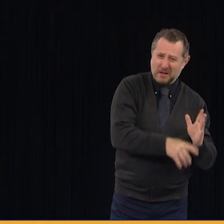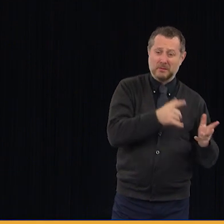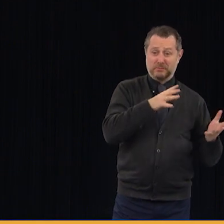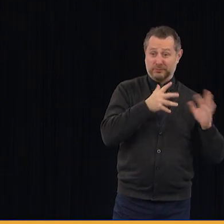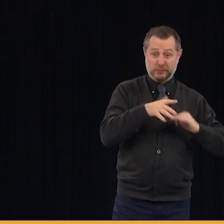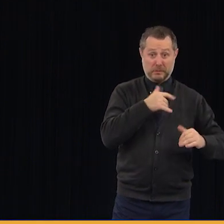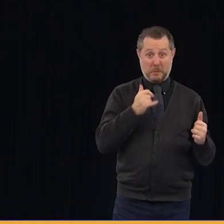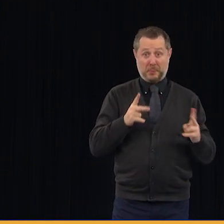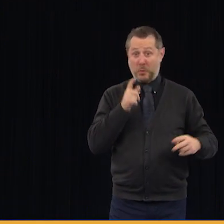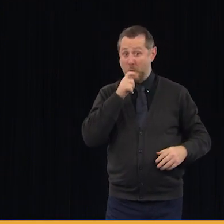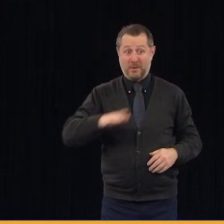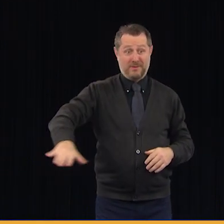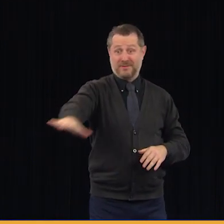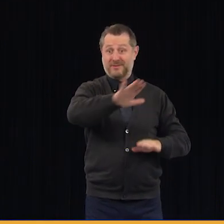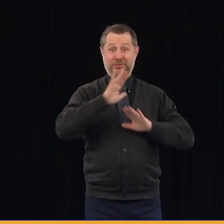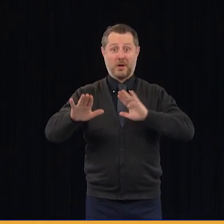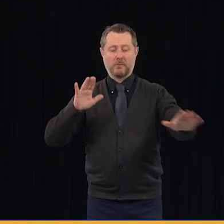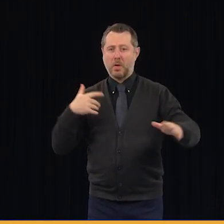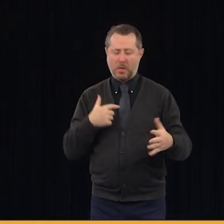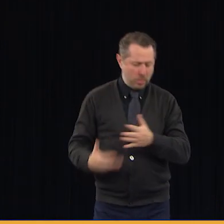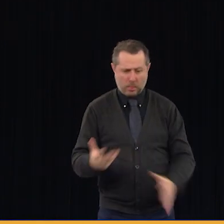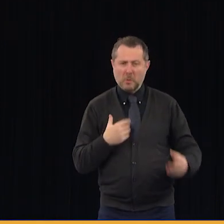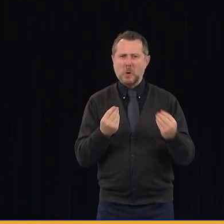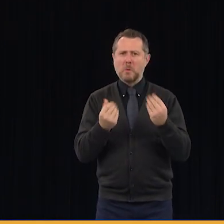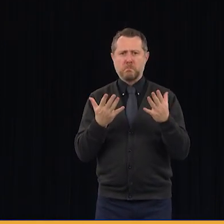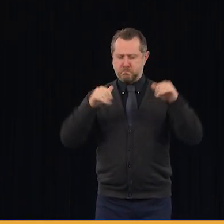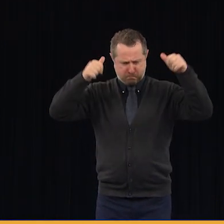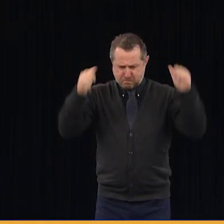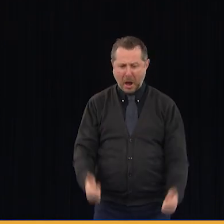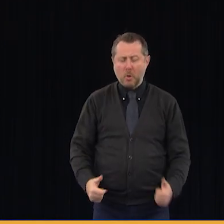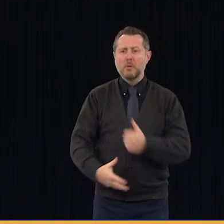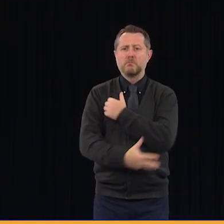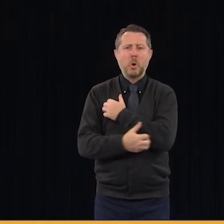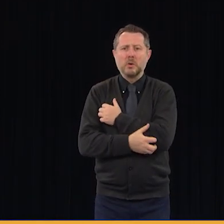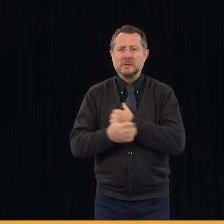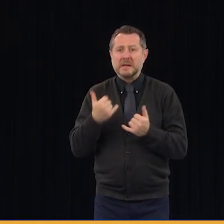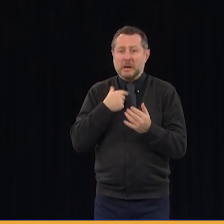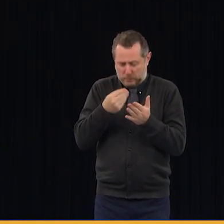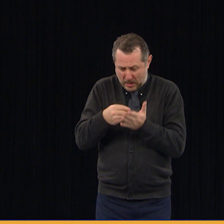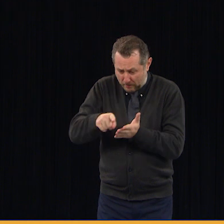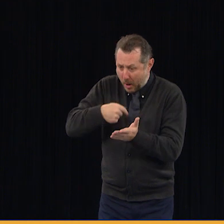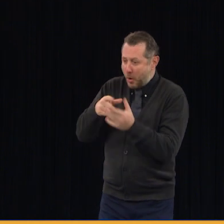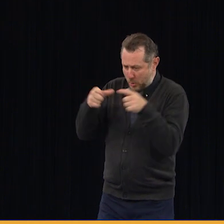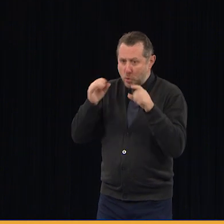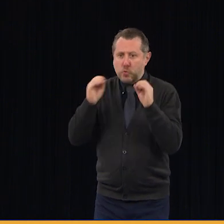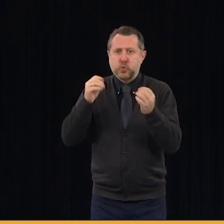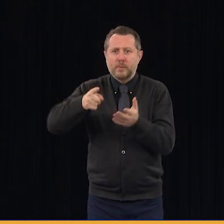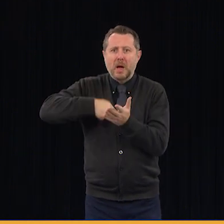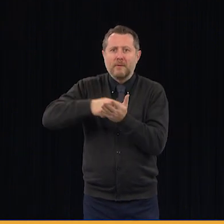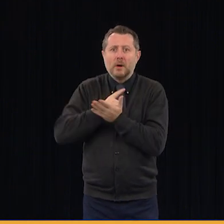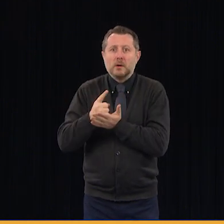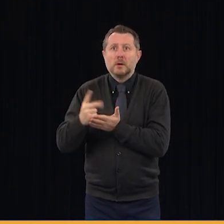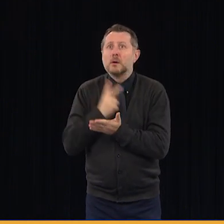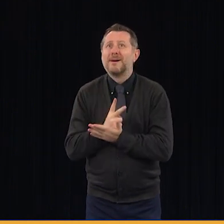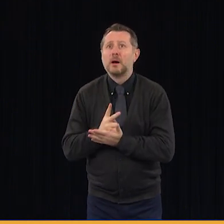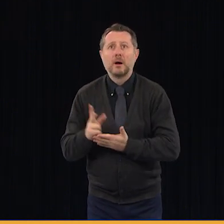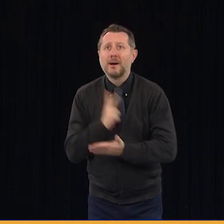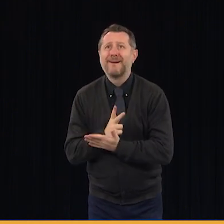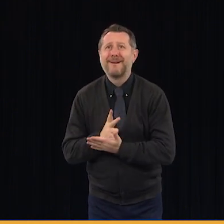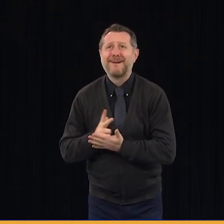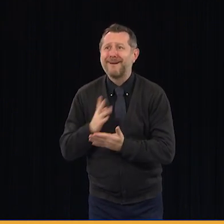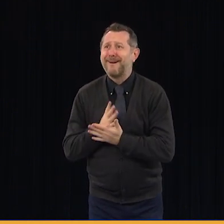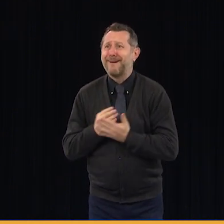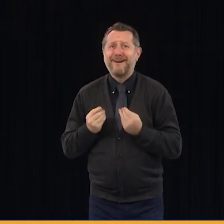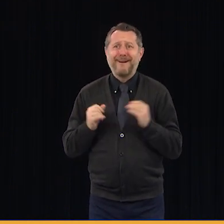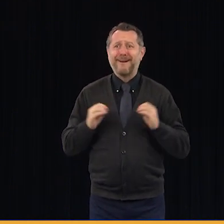in poverty. I mean, people have been without a check, without a job for weeks. And most people in this